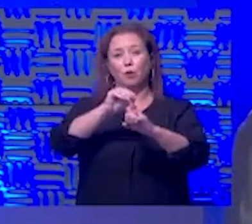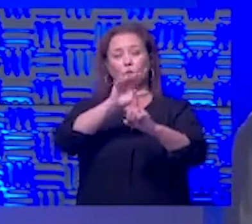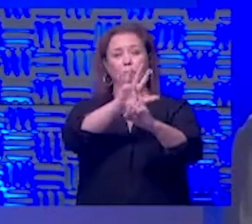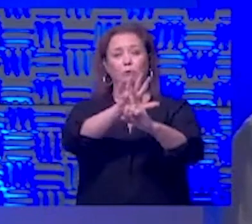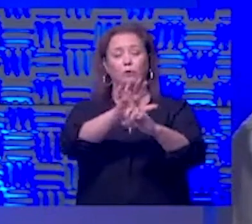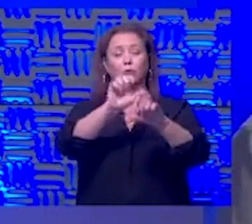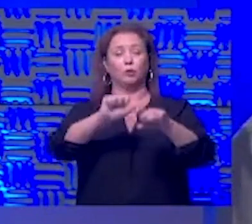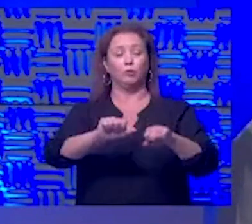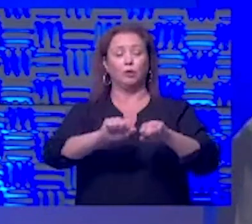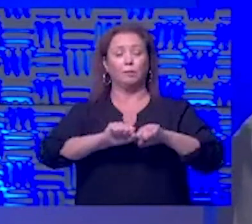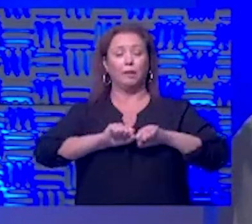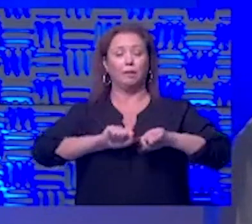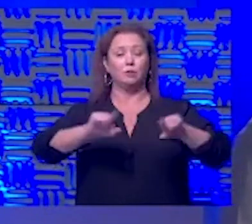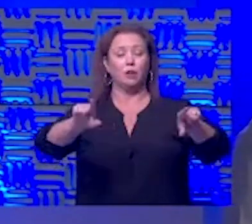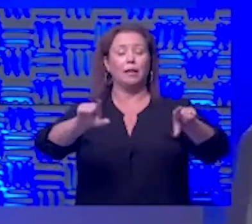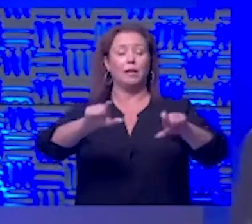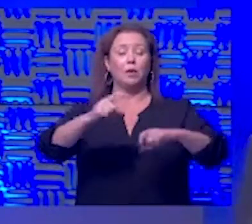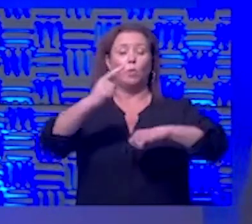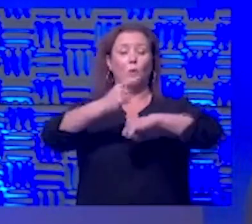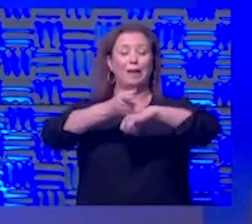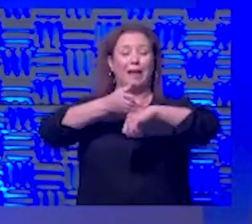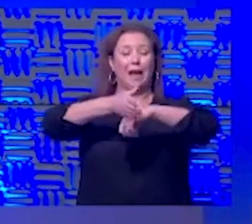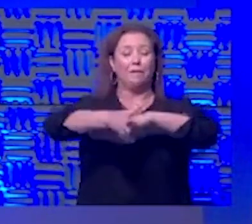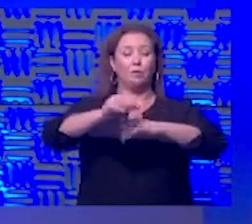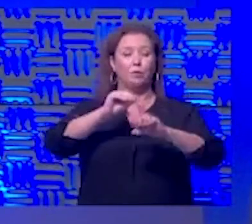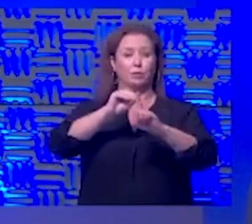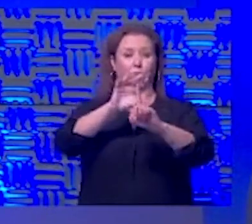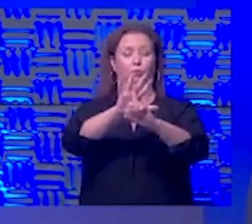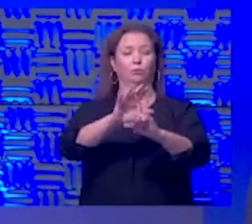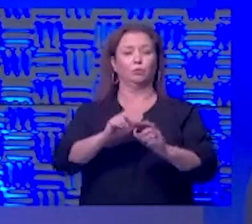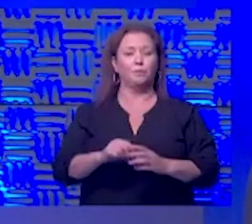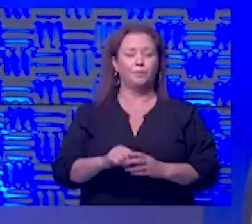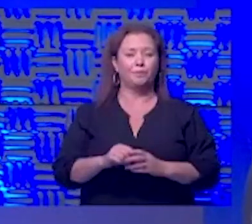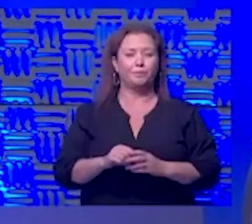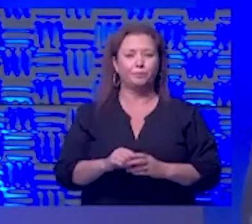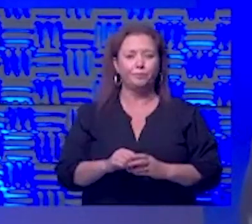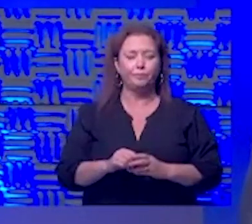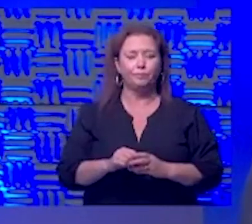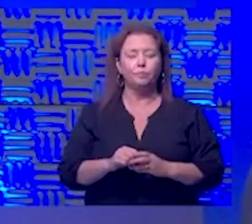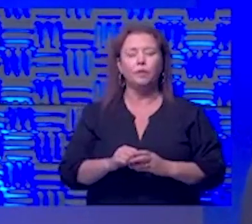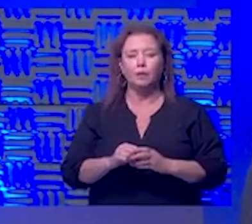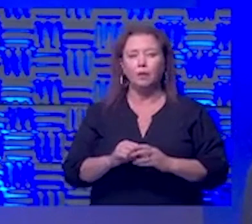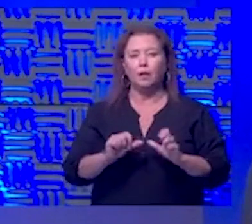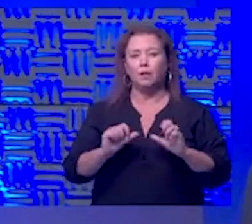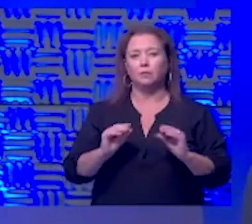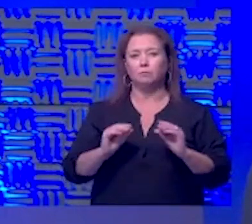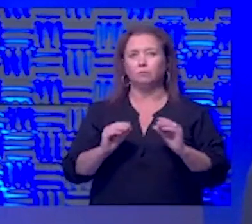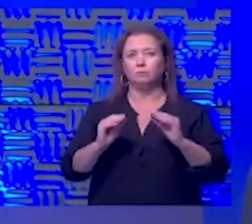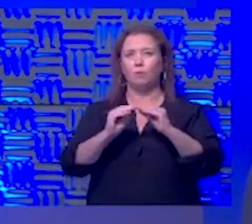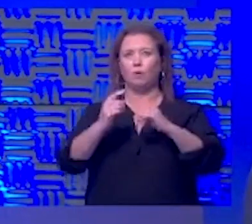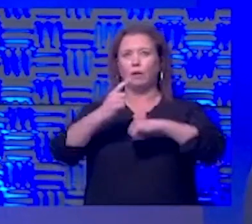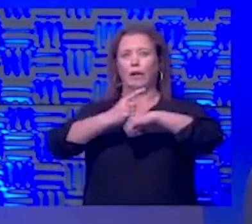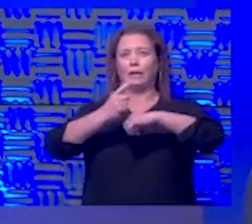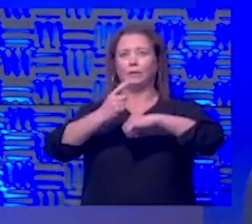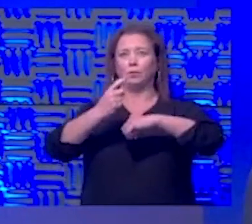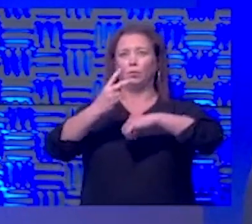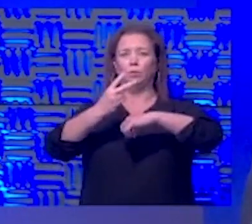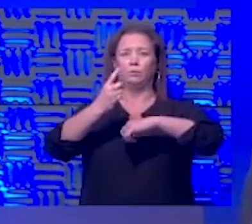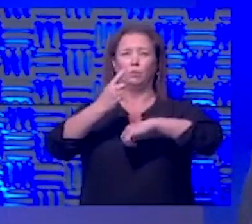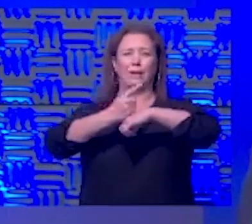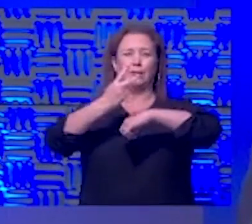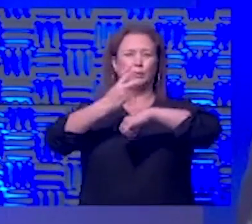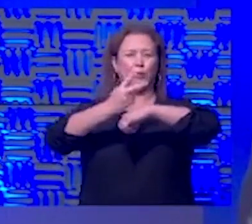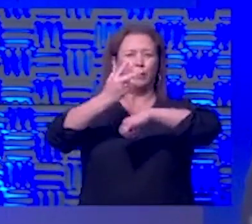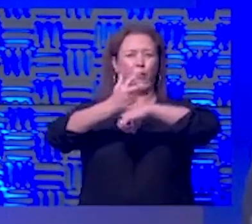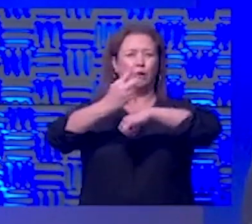probably be shedding it 1 day after exposure. I think certainly as the farther you get out, 1 to 2 to 3 to 4 to